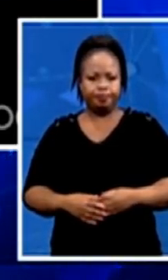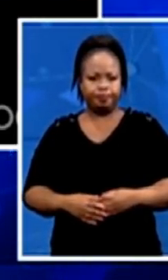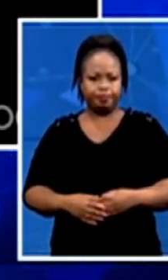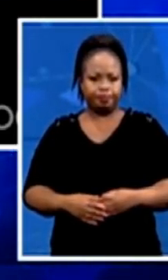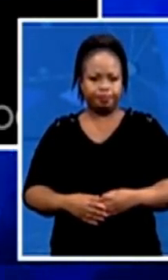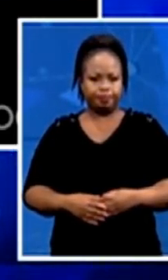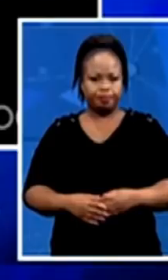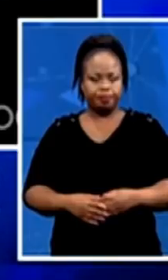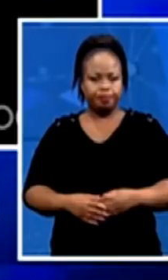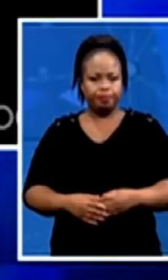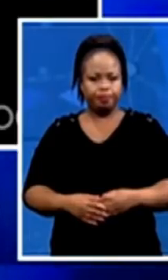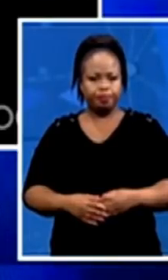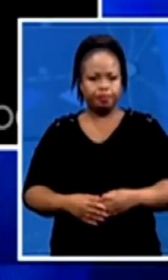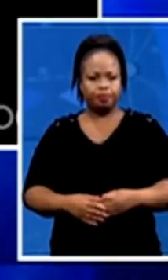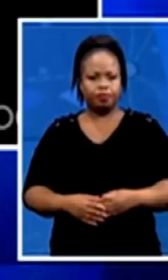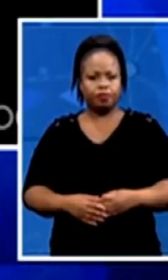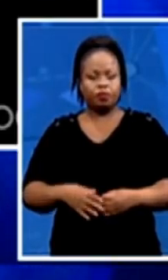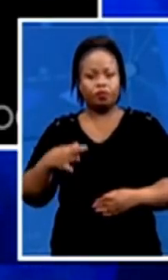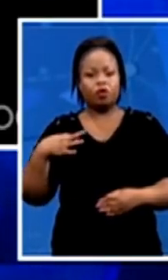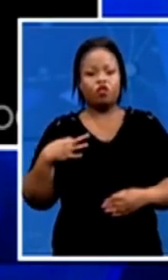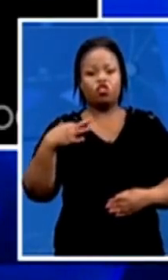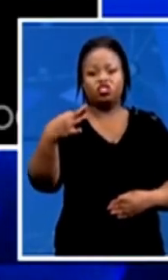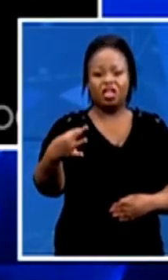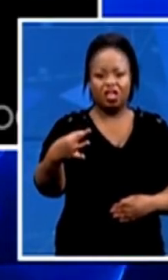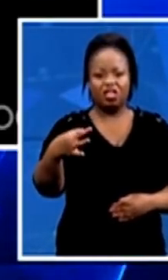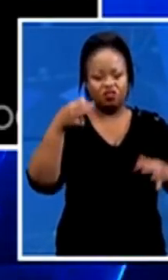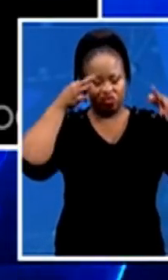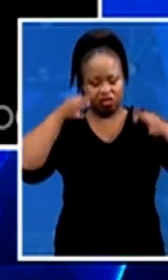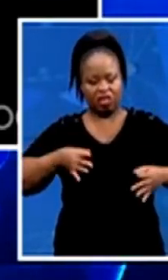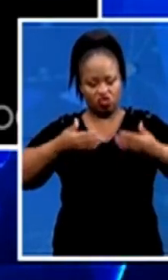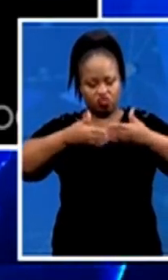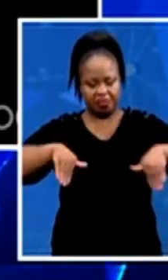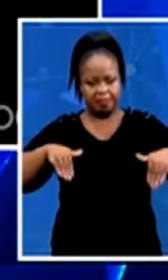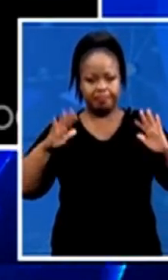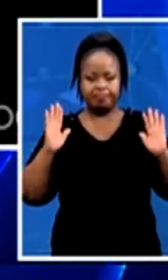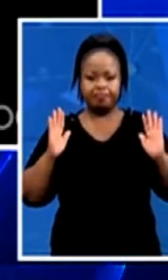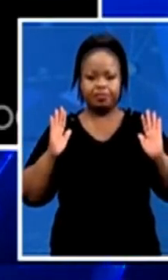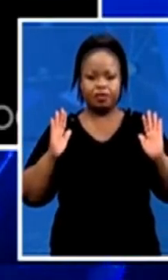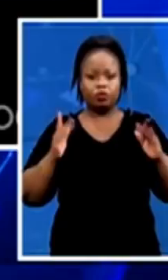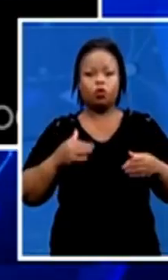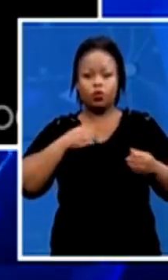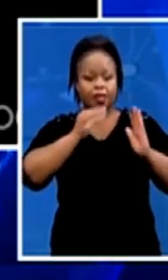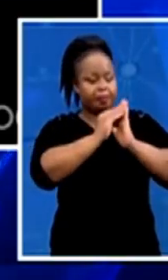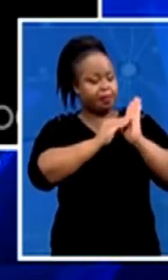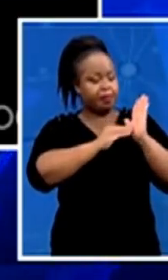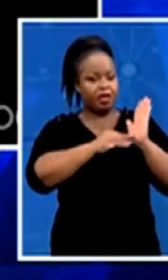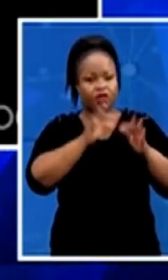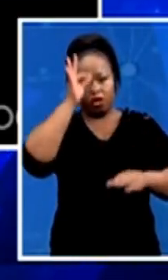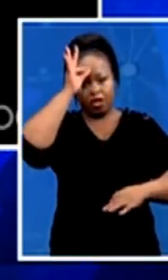voluntary non-participation, as we've called it in our replying affidavit, the defense of voluntary